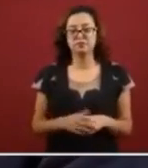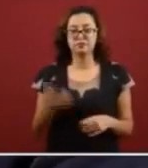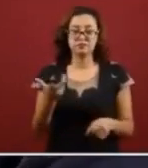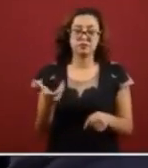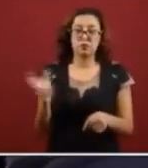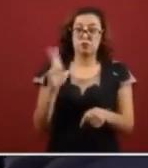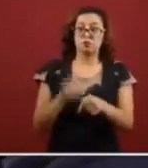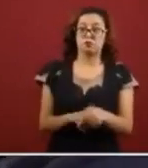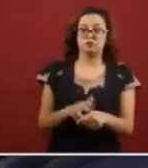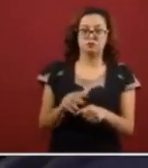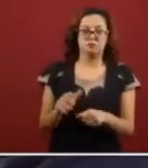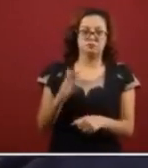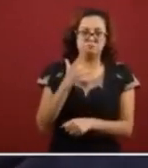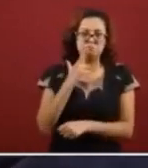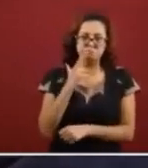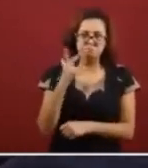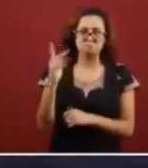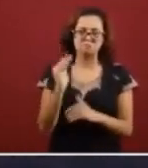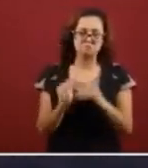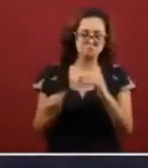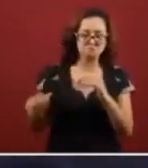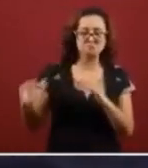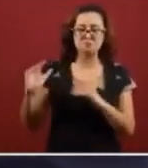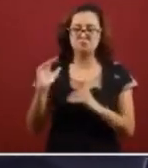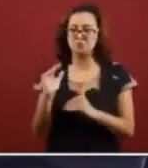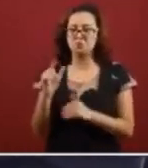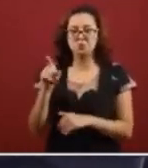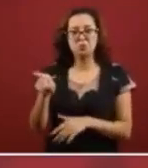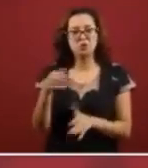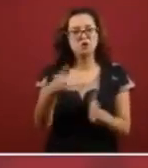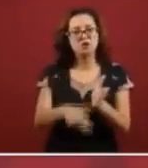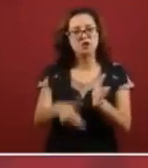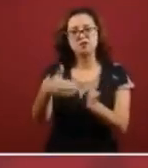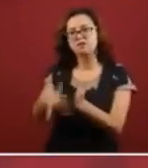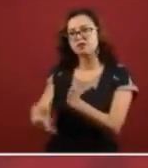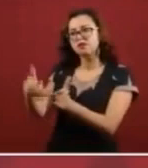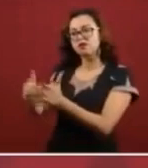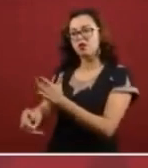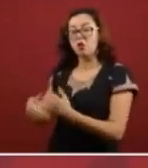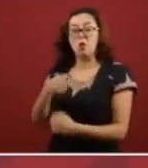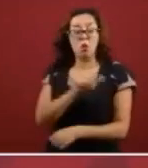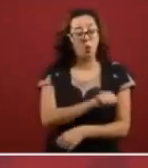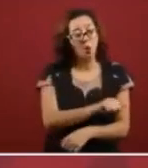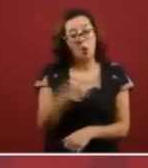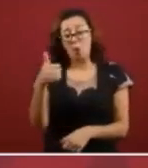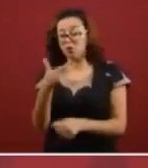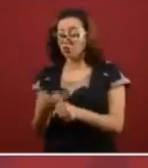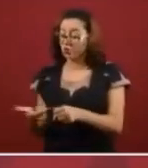that are the bigger, better ones. And there's other hospitals